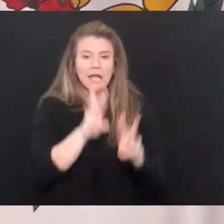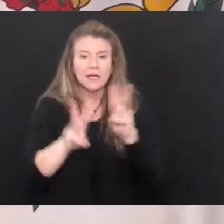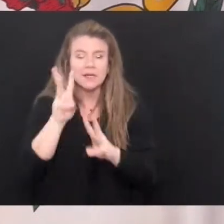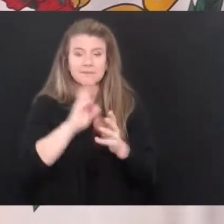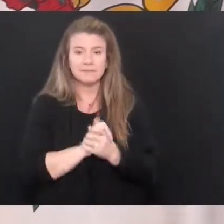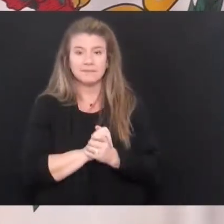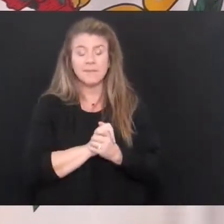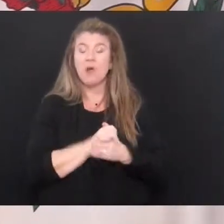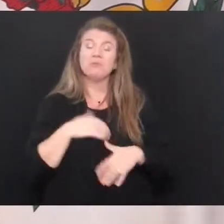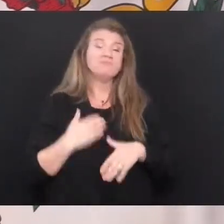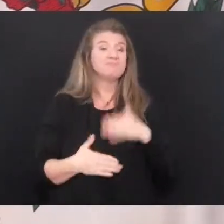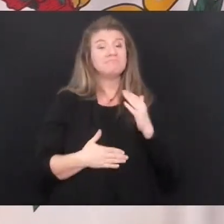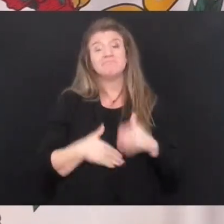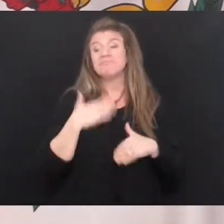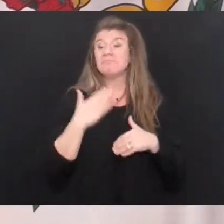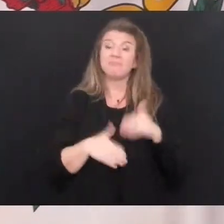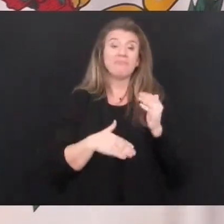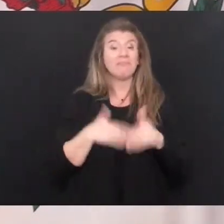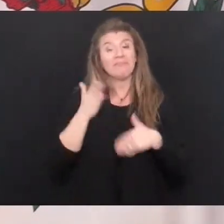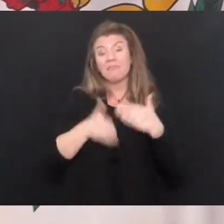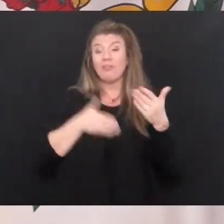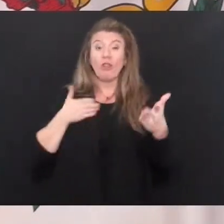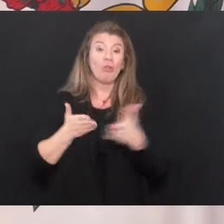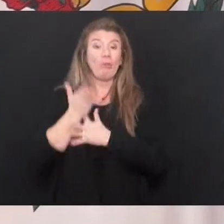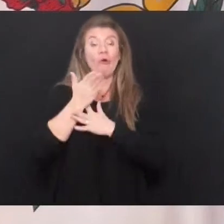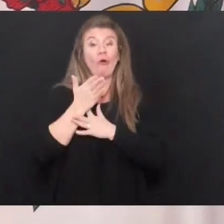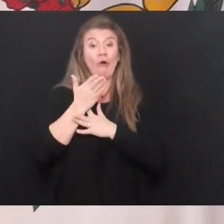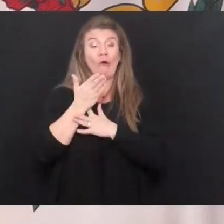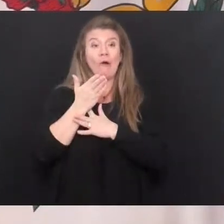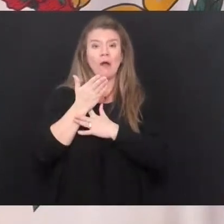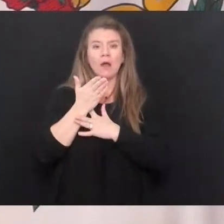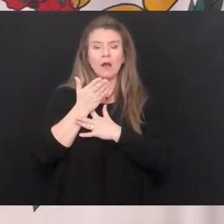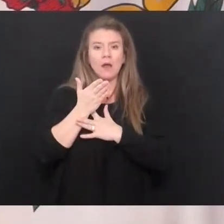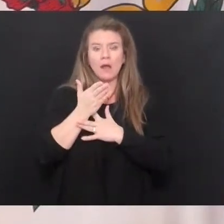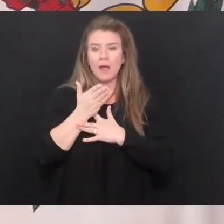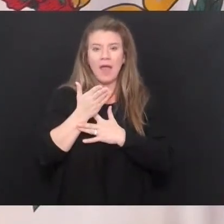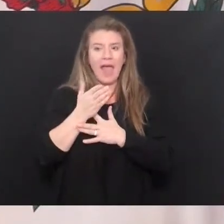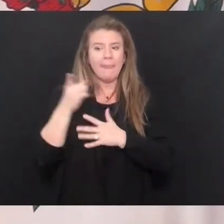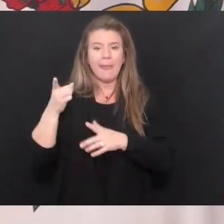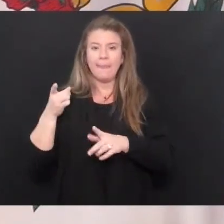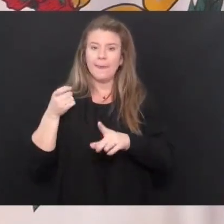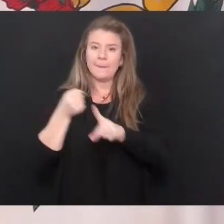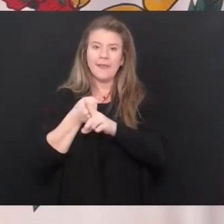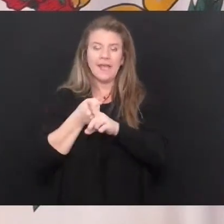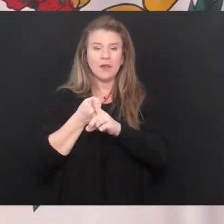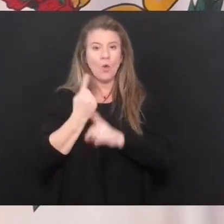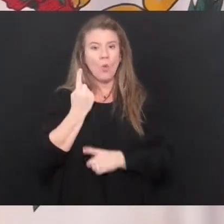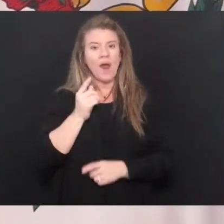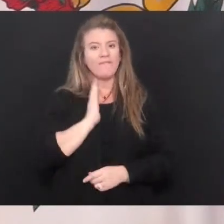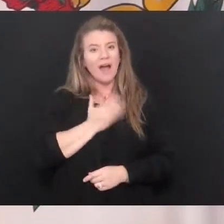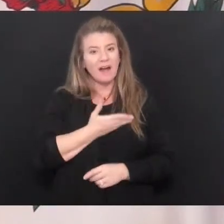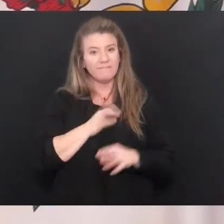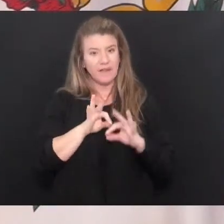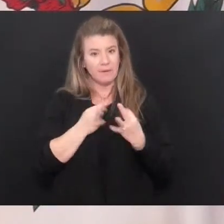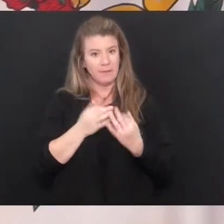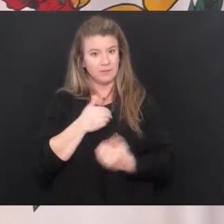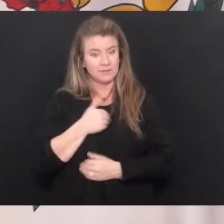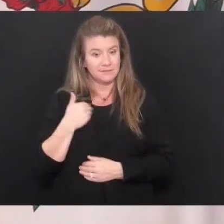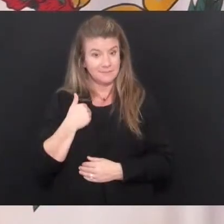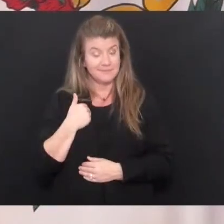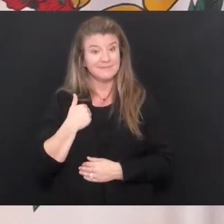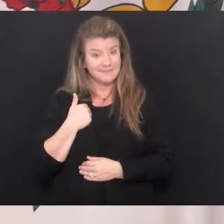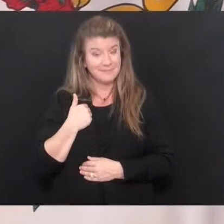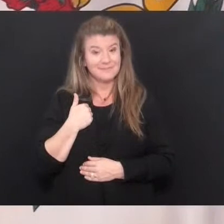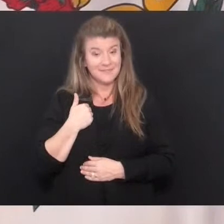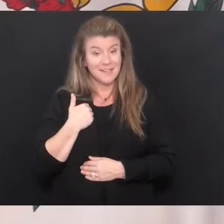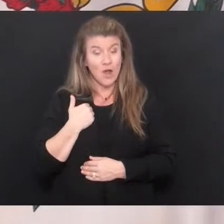as we whistled through the raindrops, all of a sudden this bit one of our loved ones. And when it